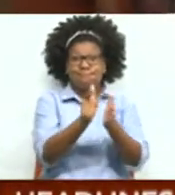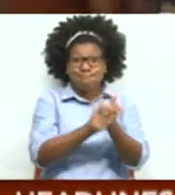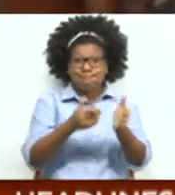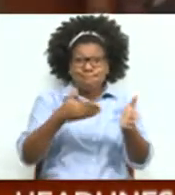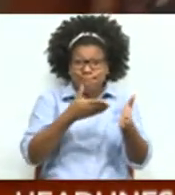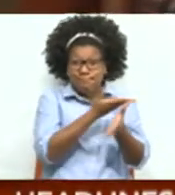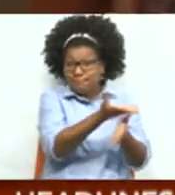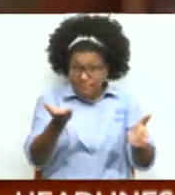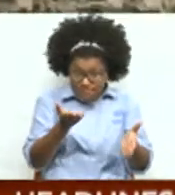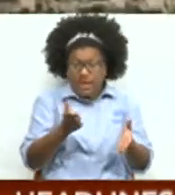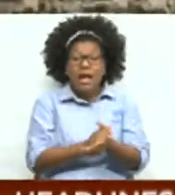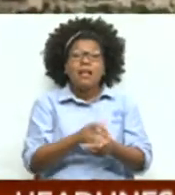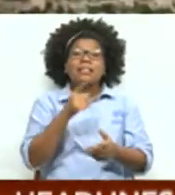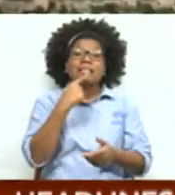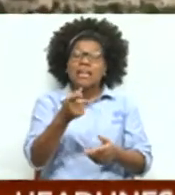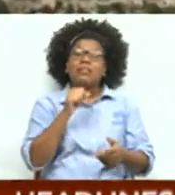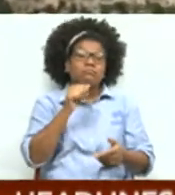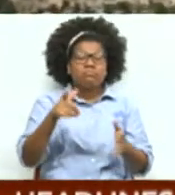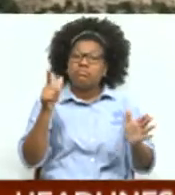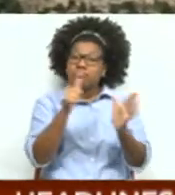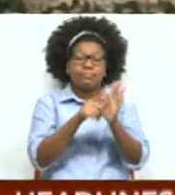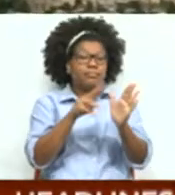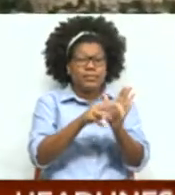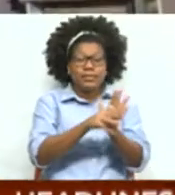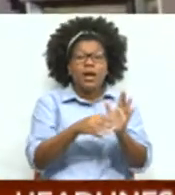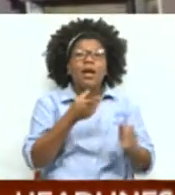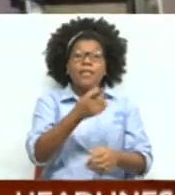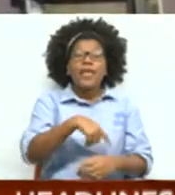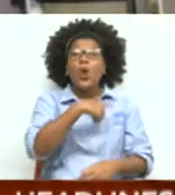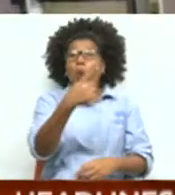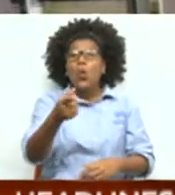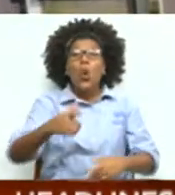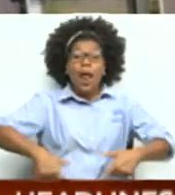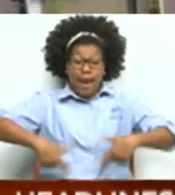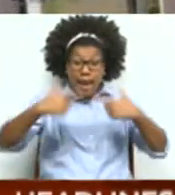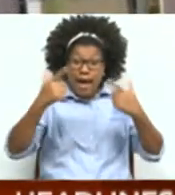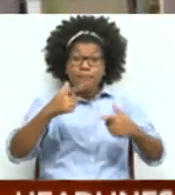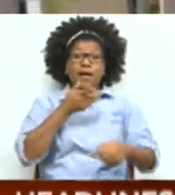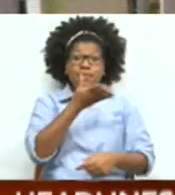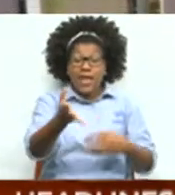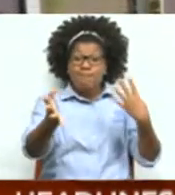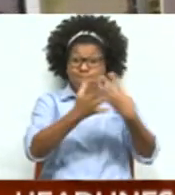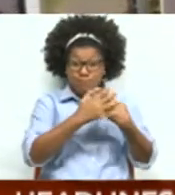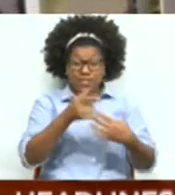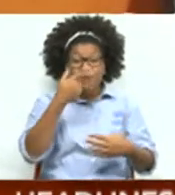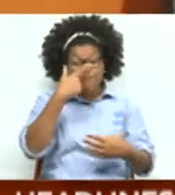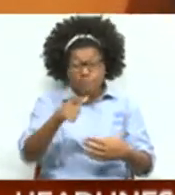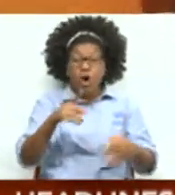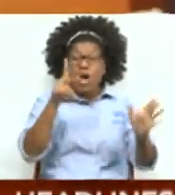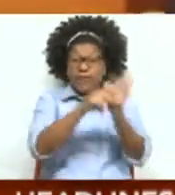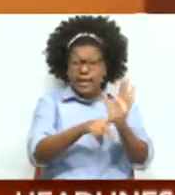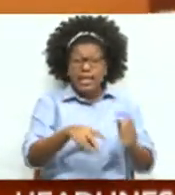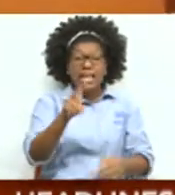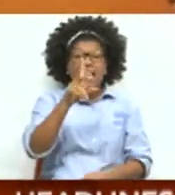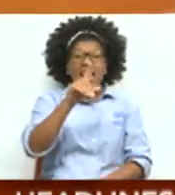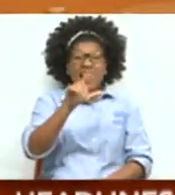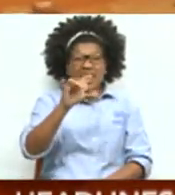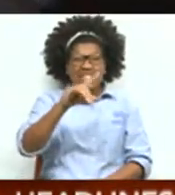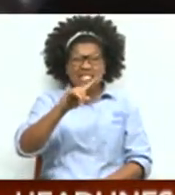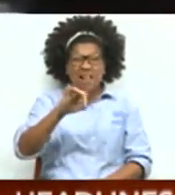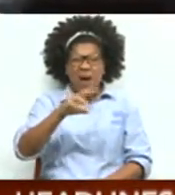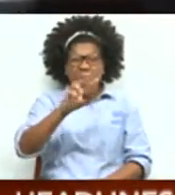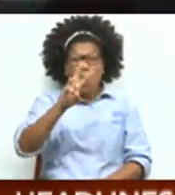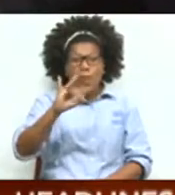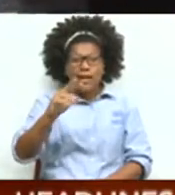convictions for which the men were sentenced to life in prison for the murder of Clive Lizard Williams, sent the matter back to Jamaica's Court